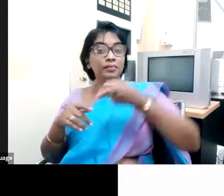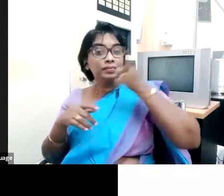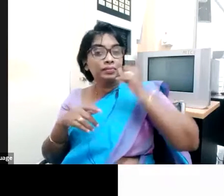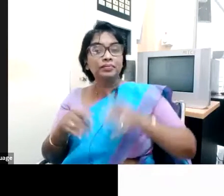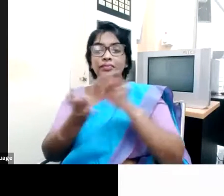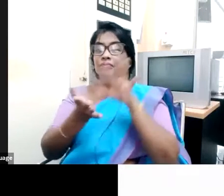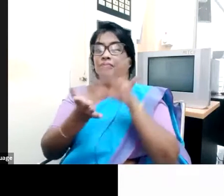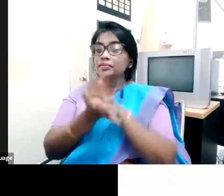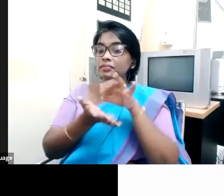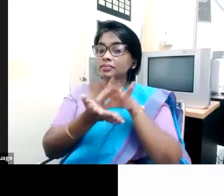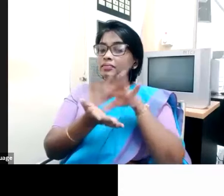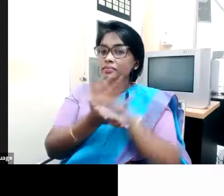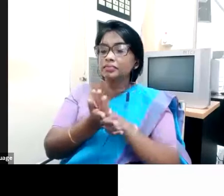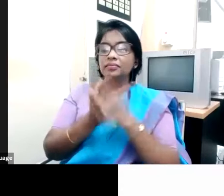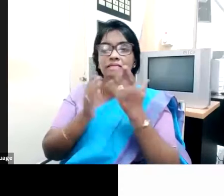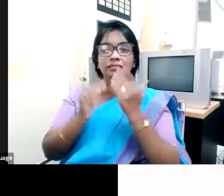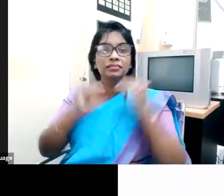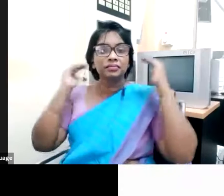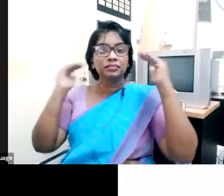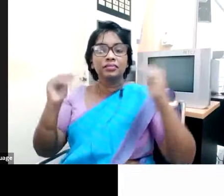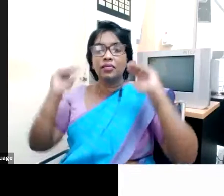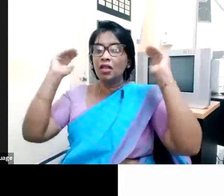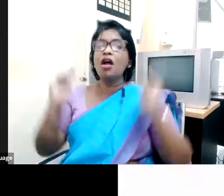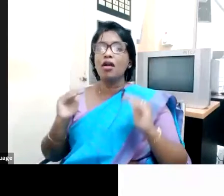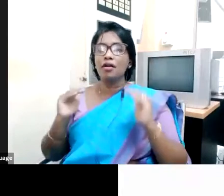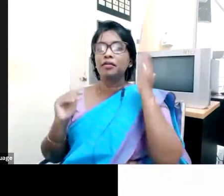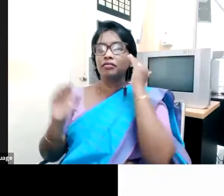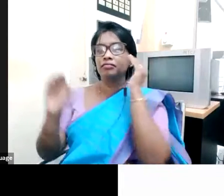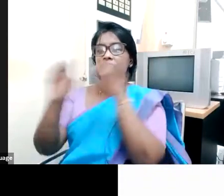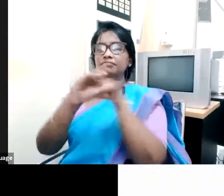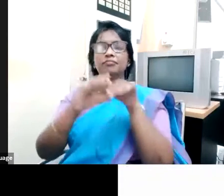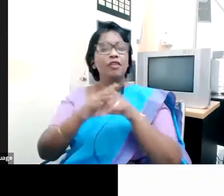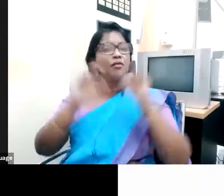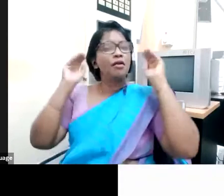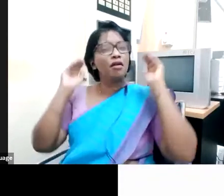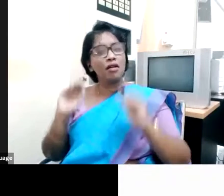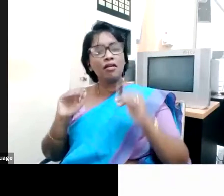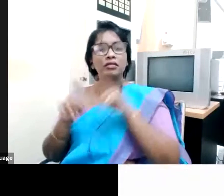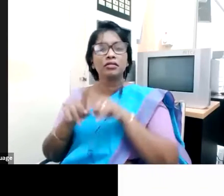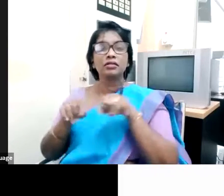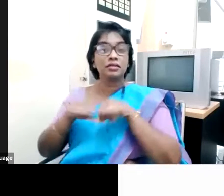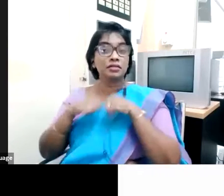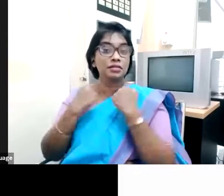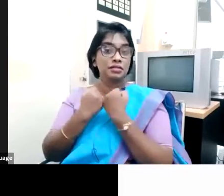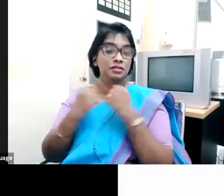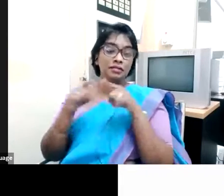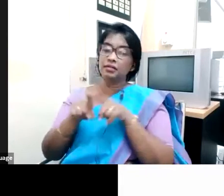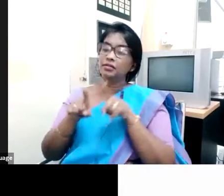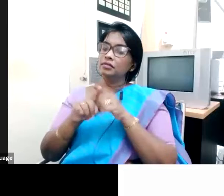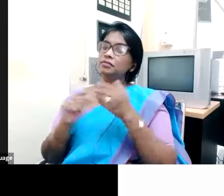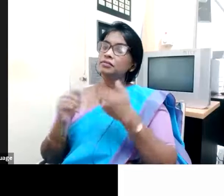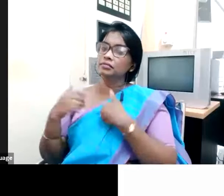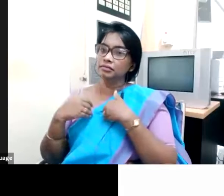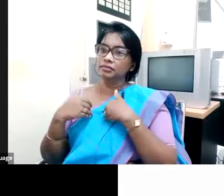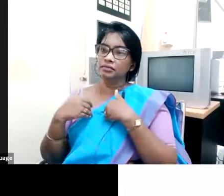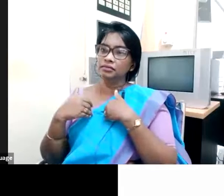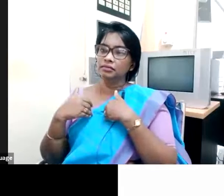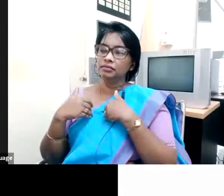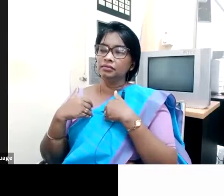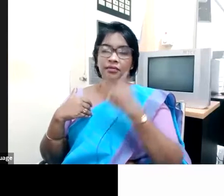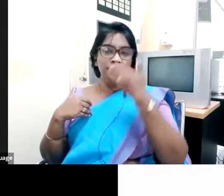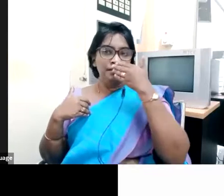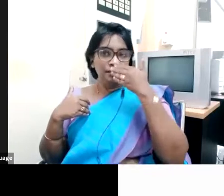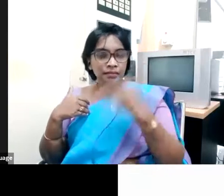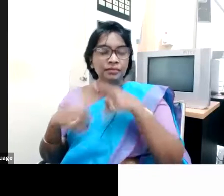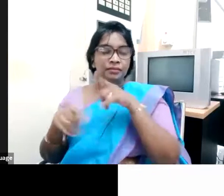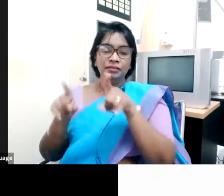less. But as an organization, we get competent talent, female talent, in order